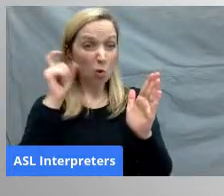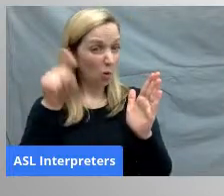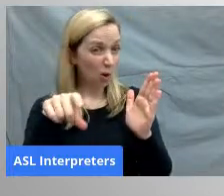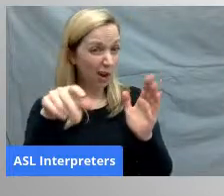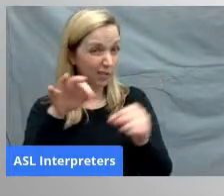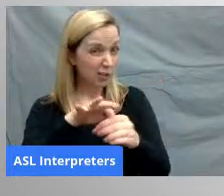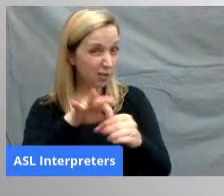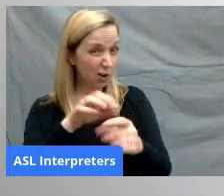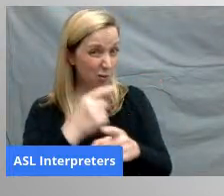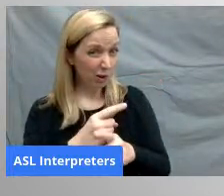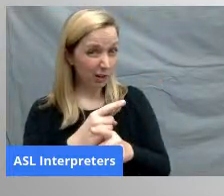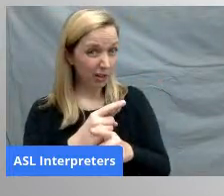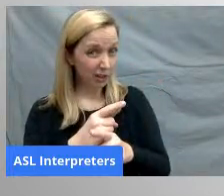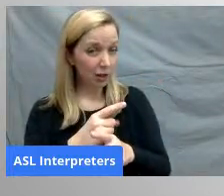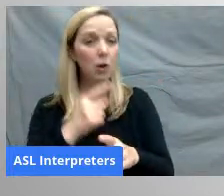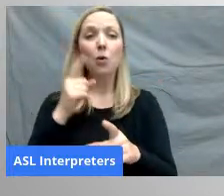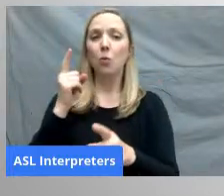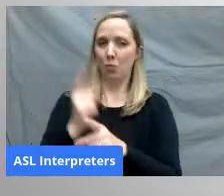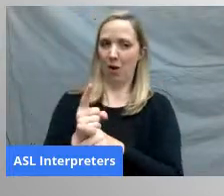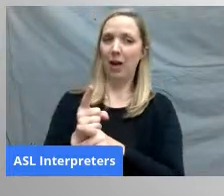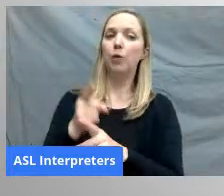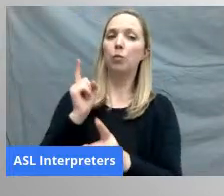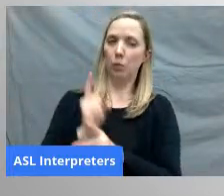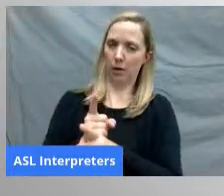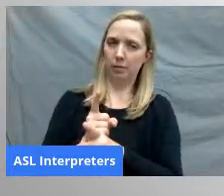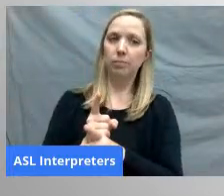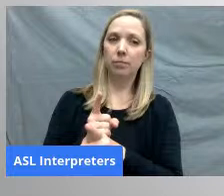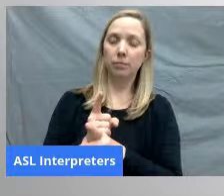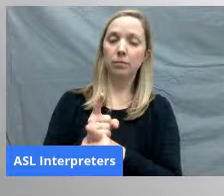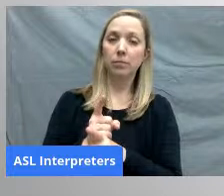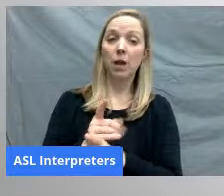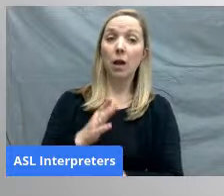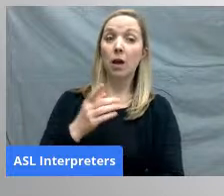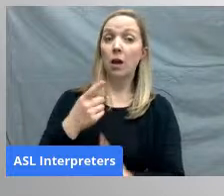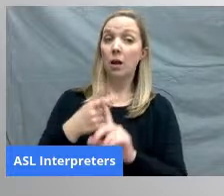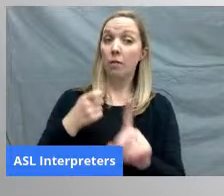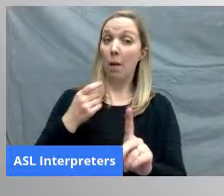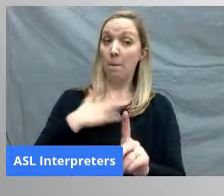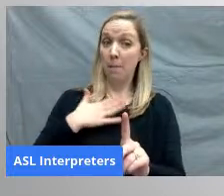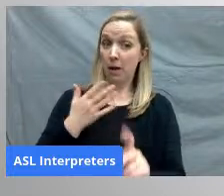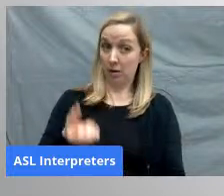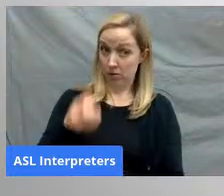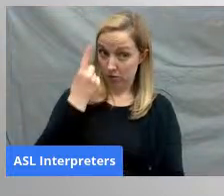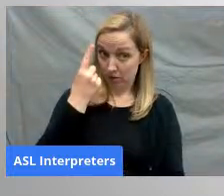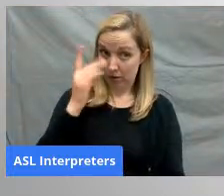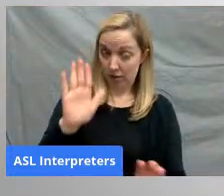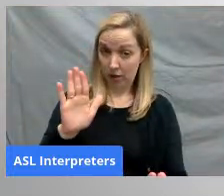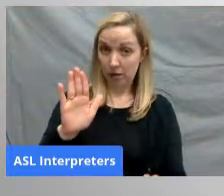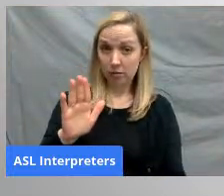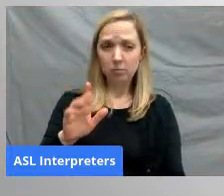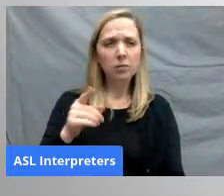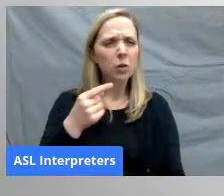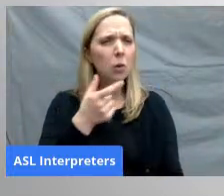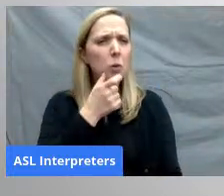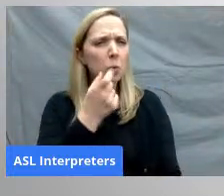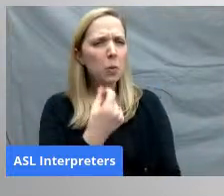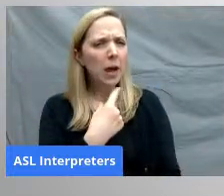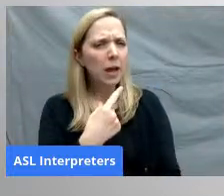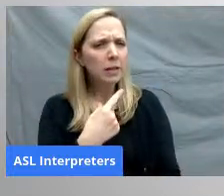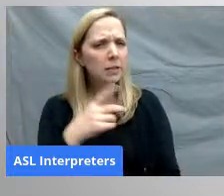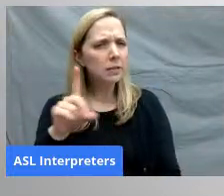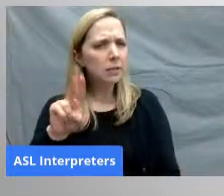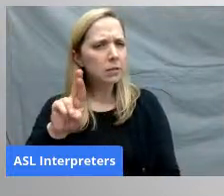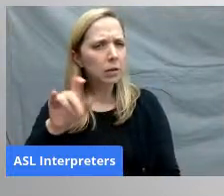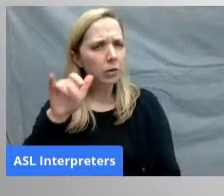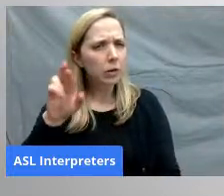We'll just establish them. All right, thank you, sorry. Right. And from my understanding, I think, was that Dr. Yeager? Yeah.